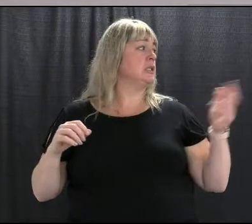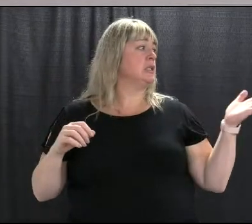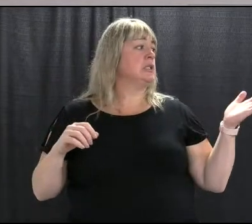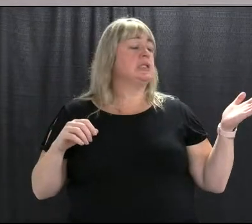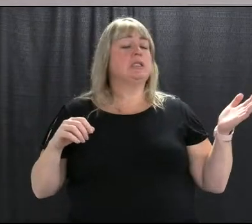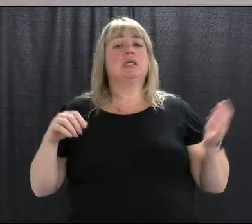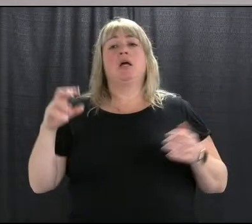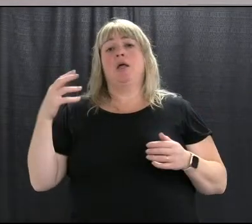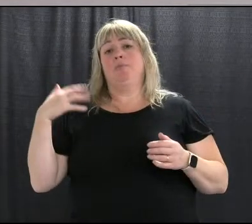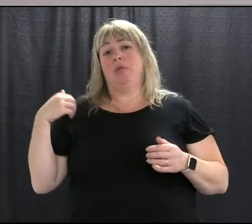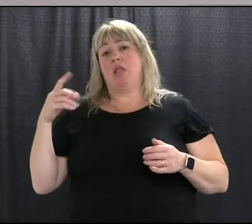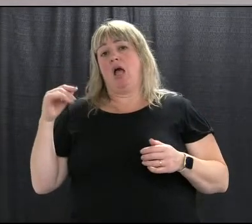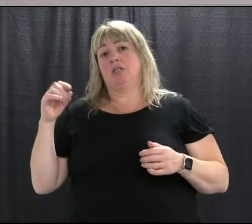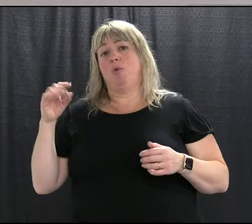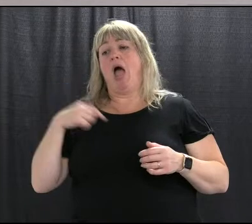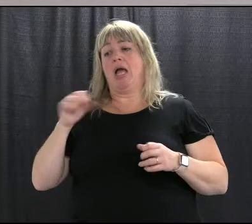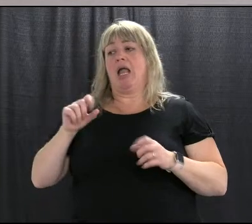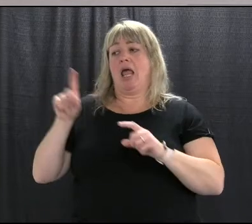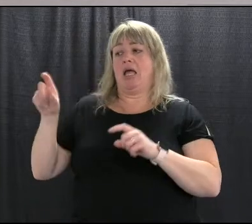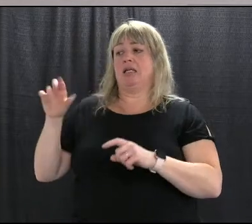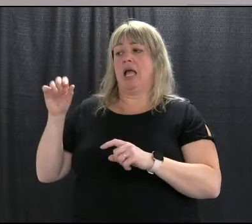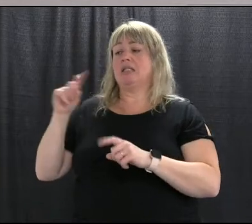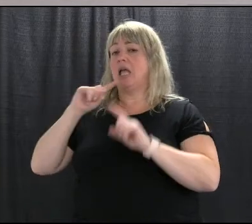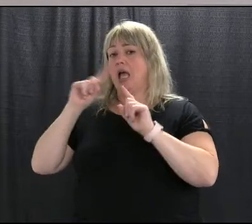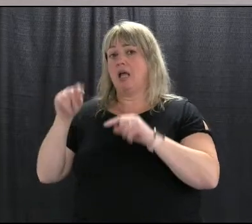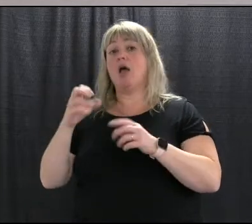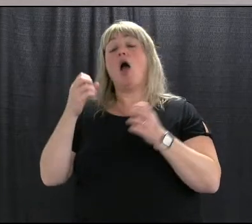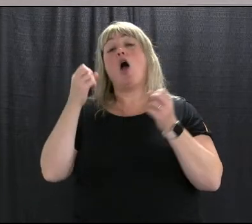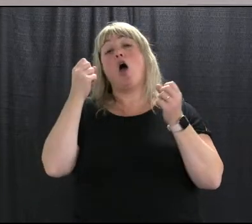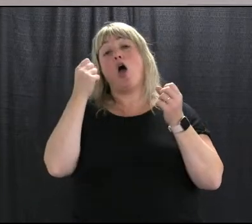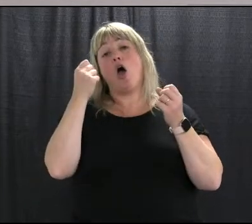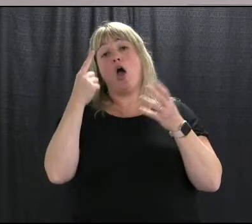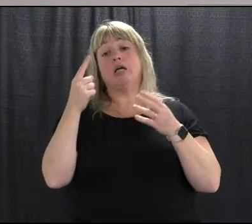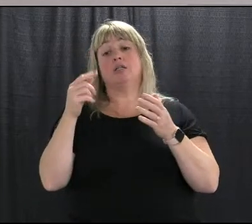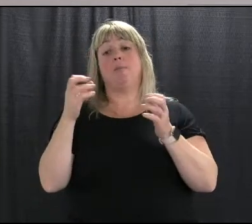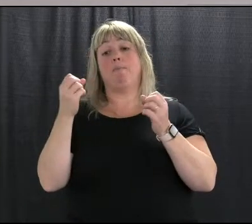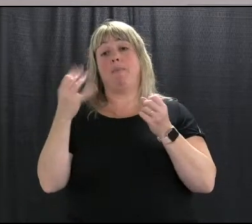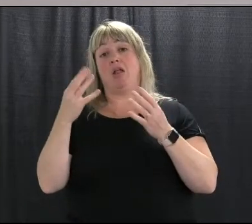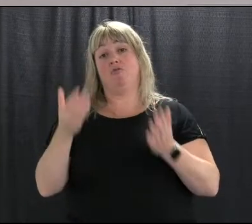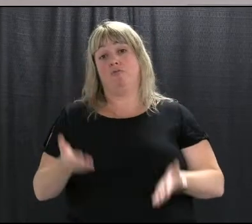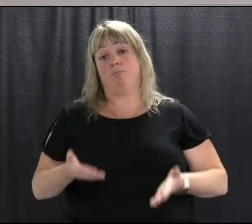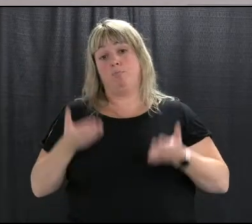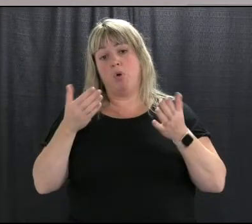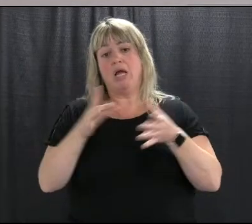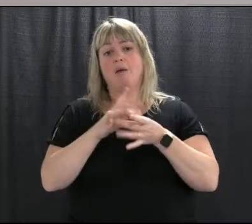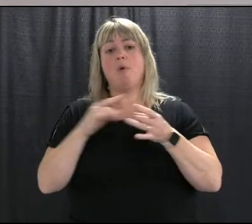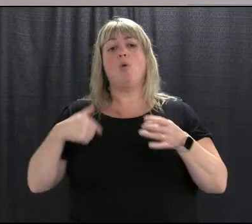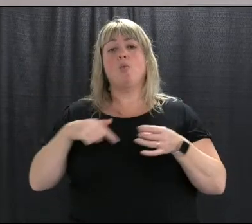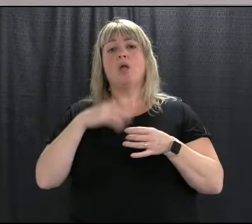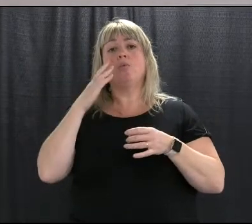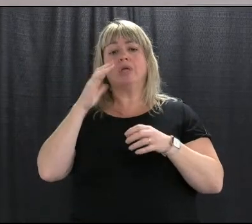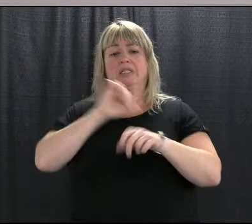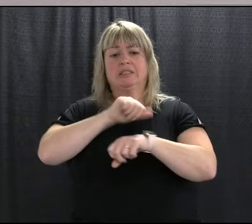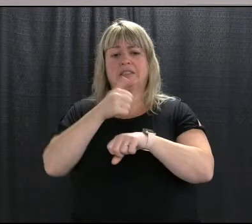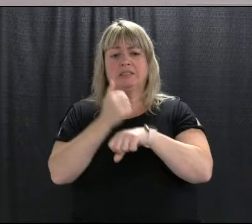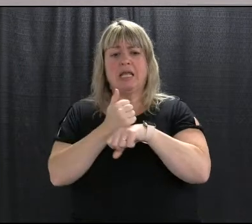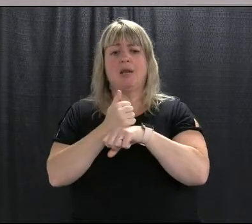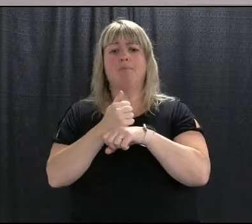Cassie to answer that, but a number of the recommendations in the report talk about standardizing how we